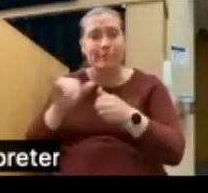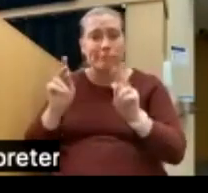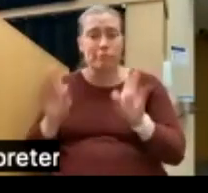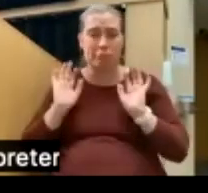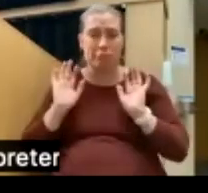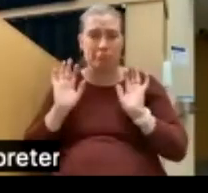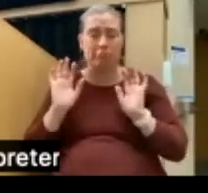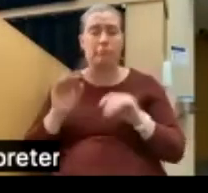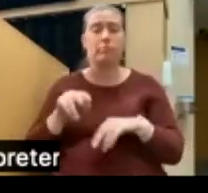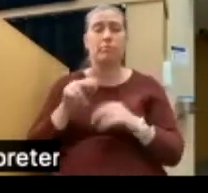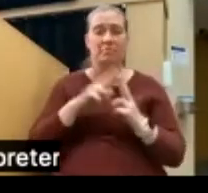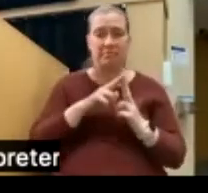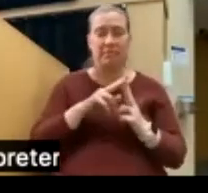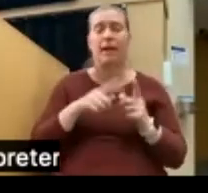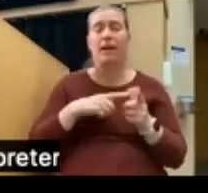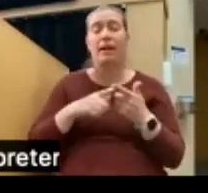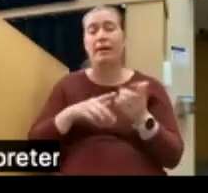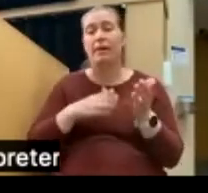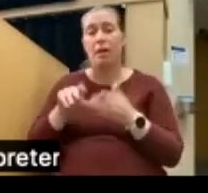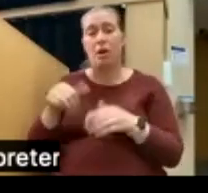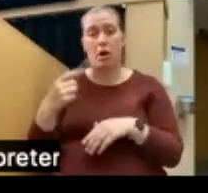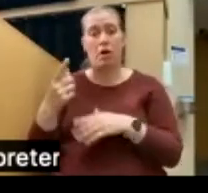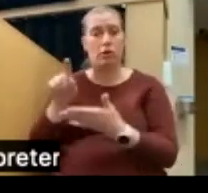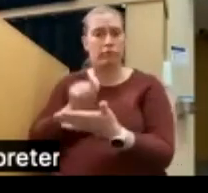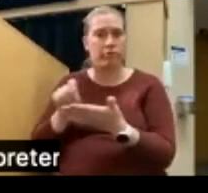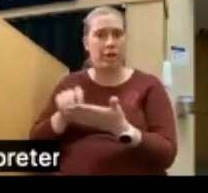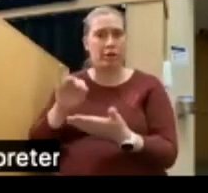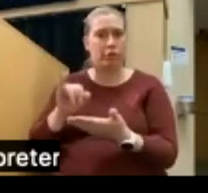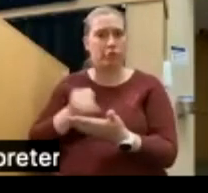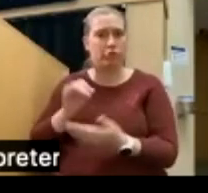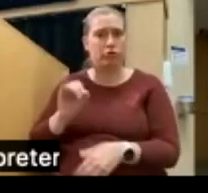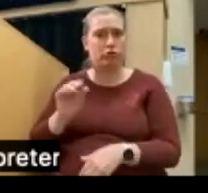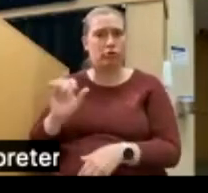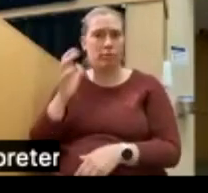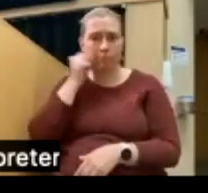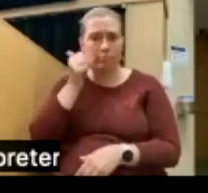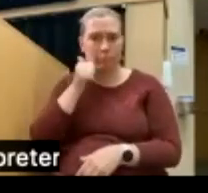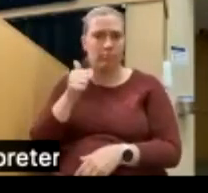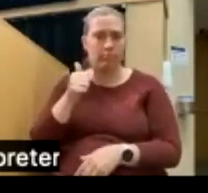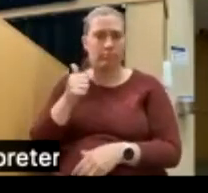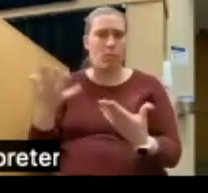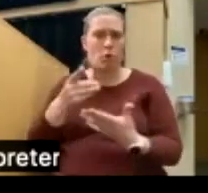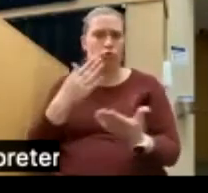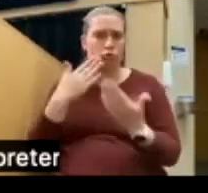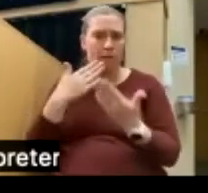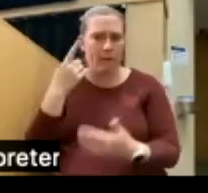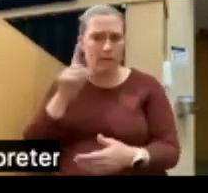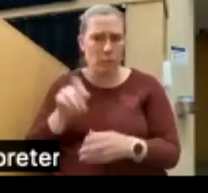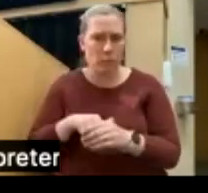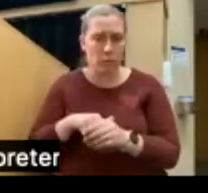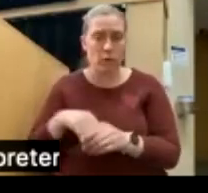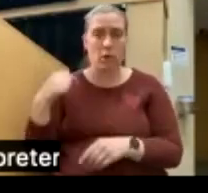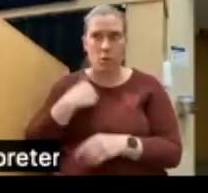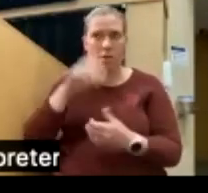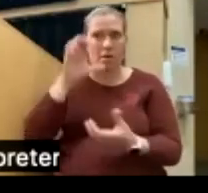day in the journal of things that they're grateful for. Yeah. Because they feel so strongly that this does affect a person's